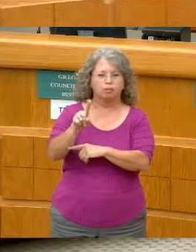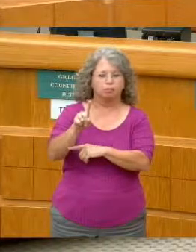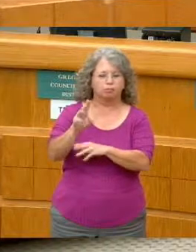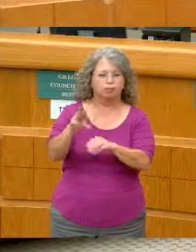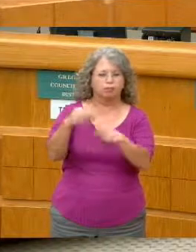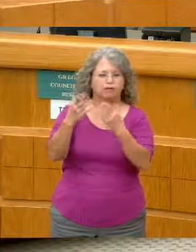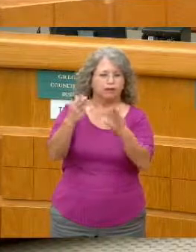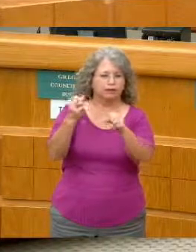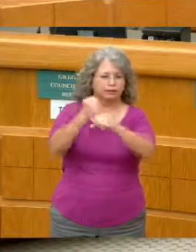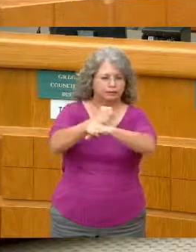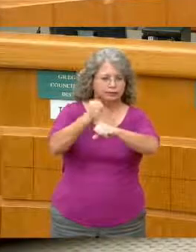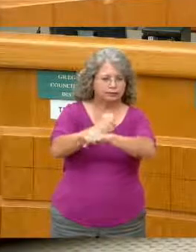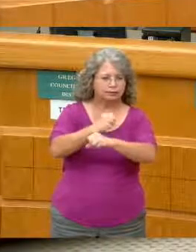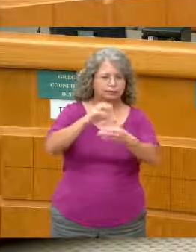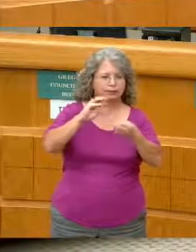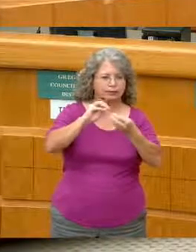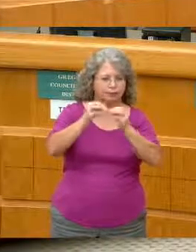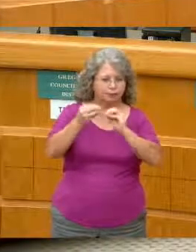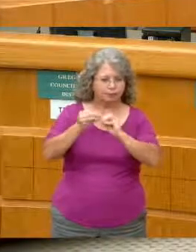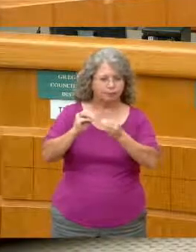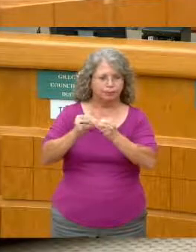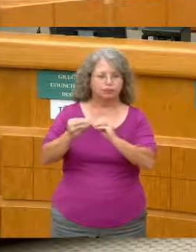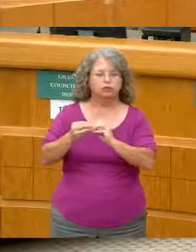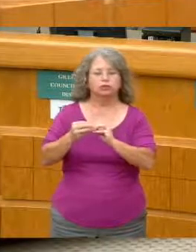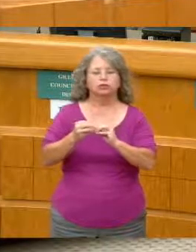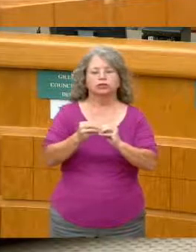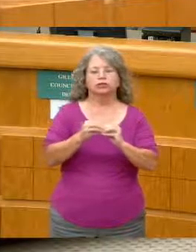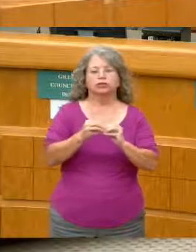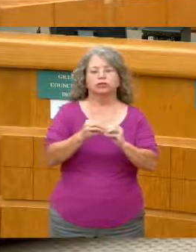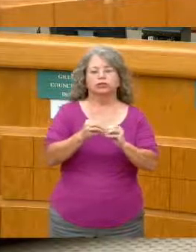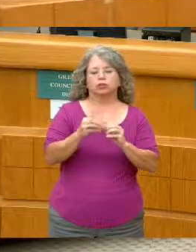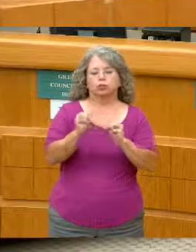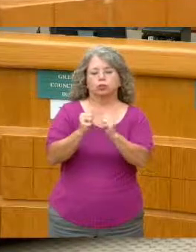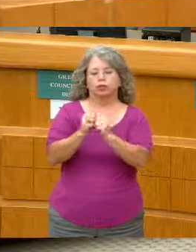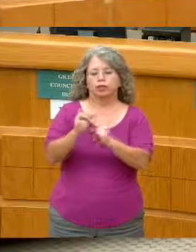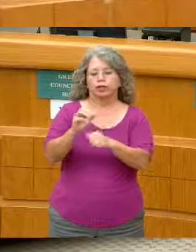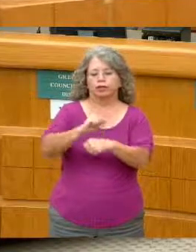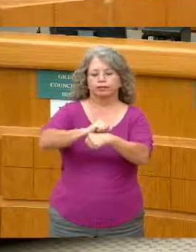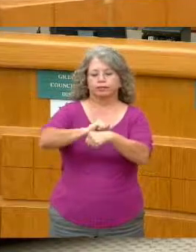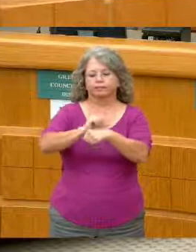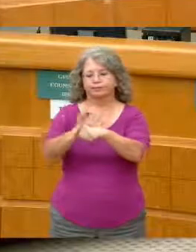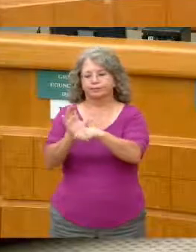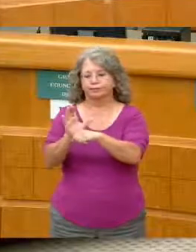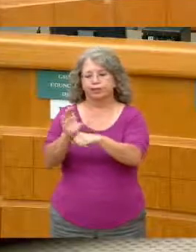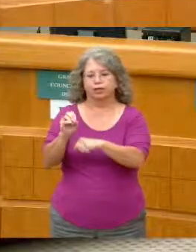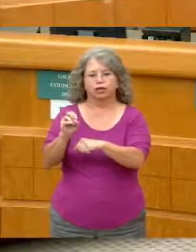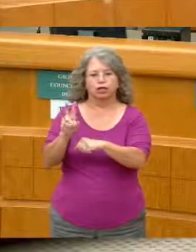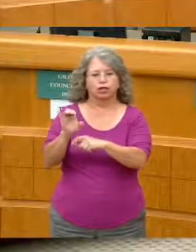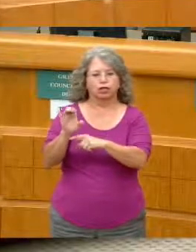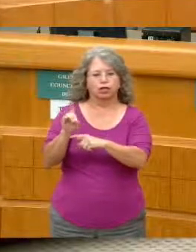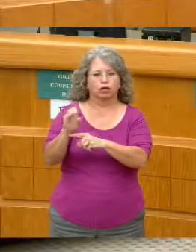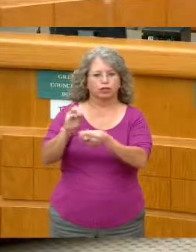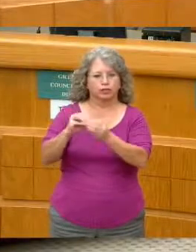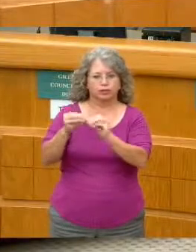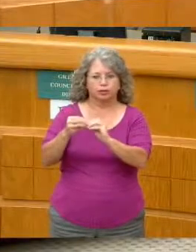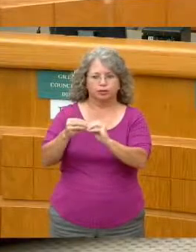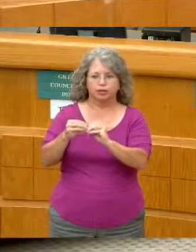Zanoni will come and give you the statistics and kind of where we are with our COVID